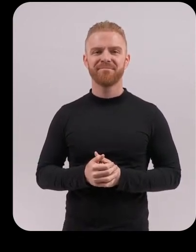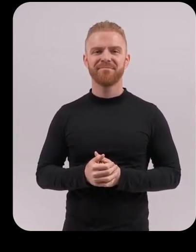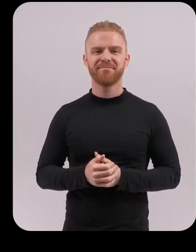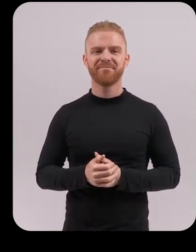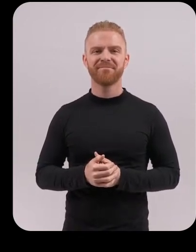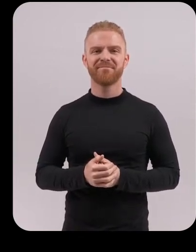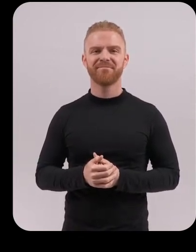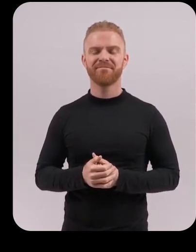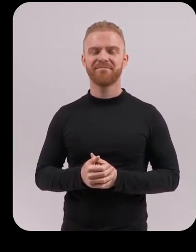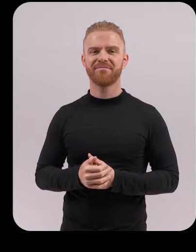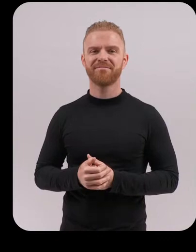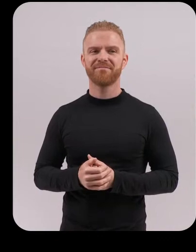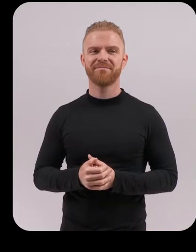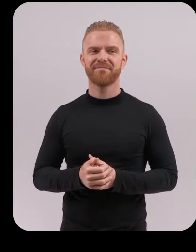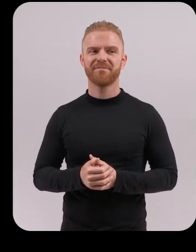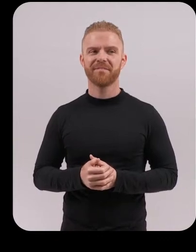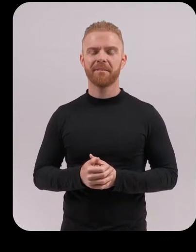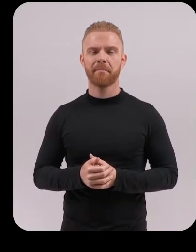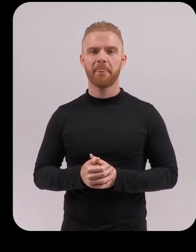Woo!